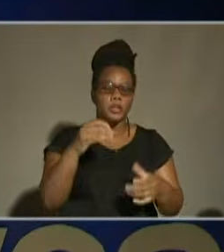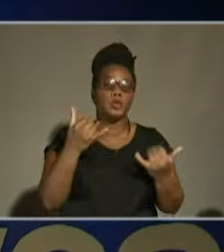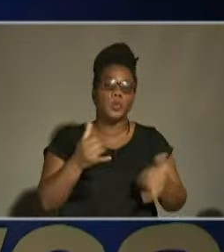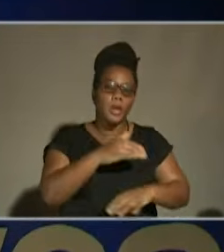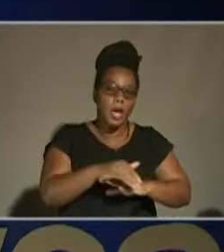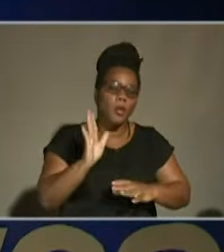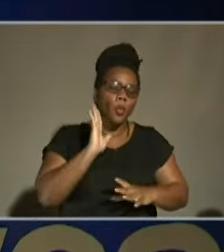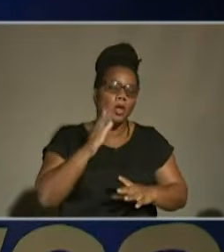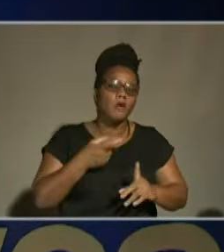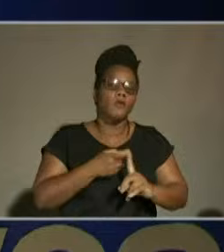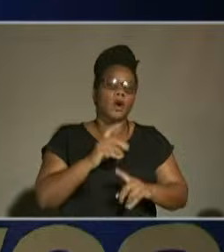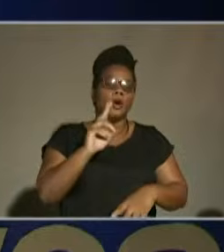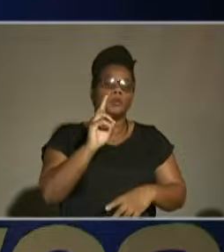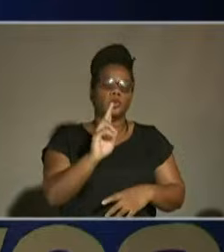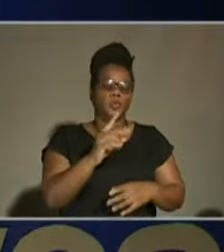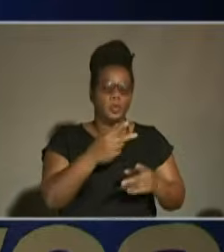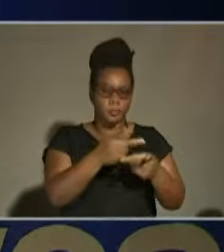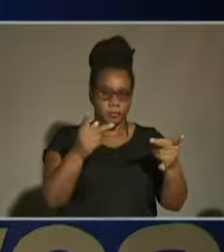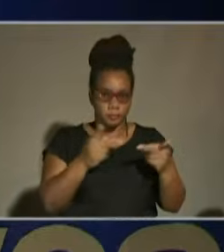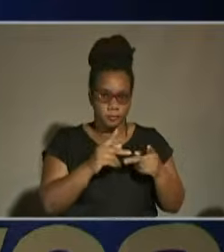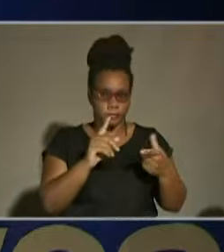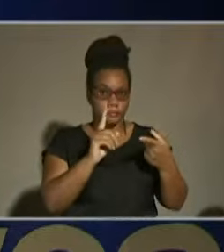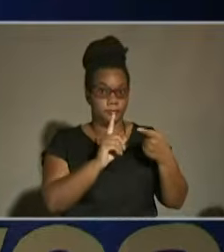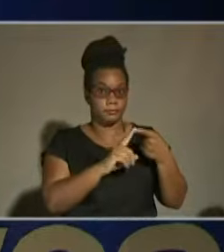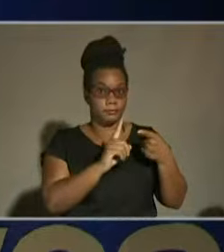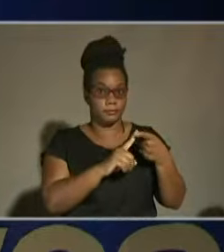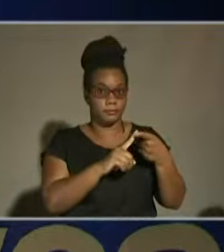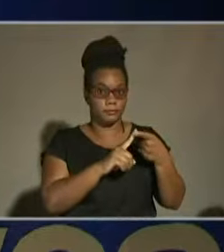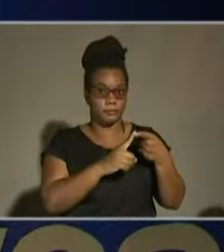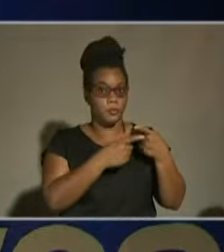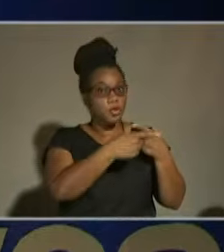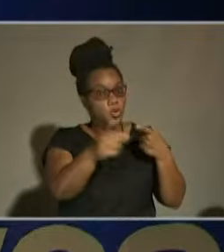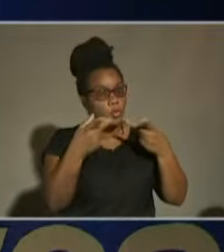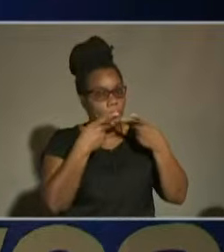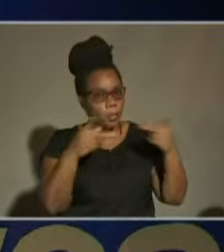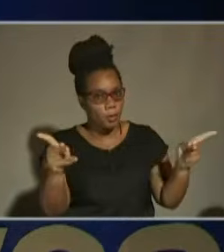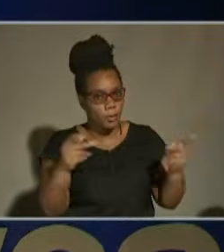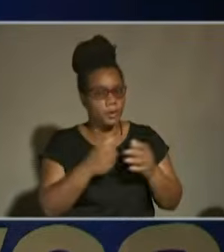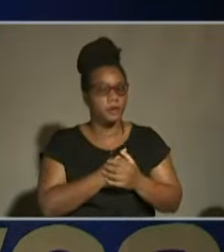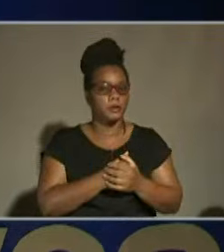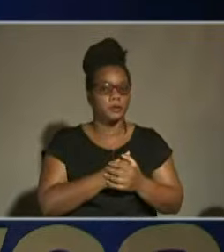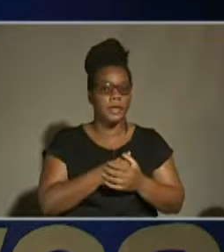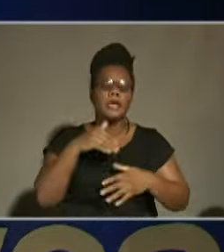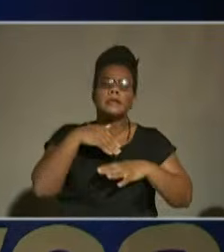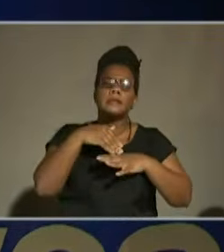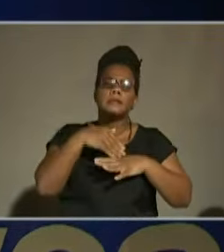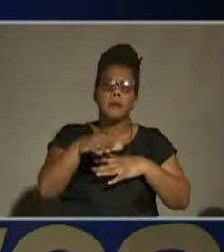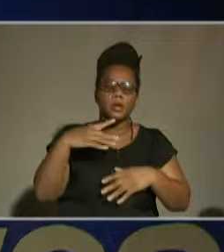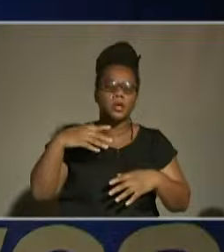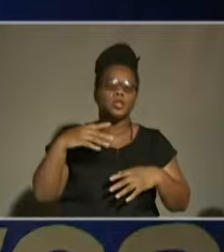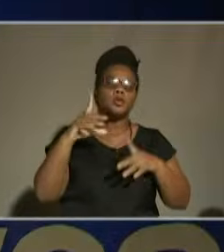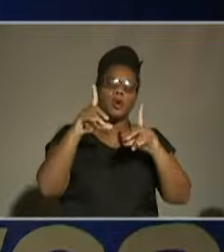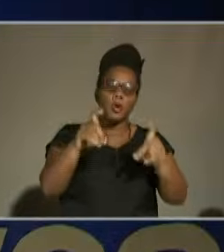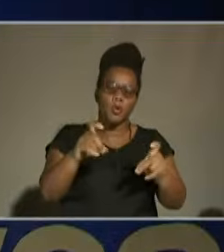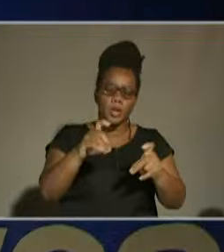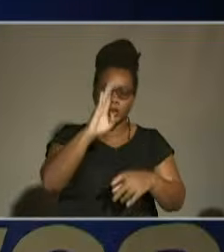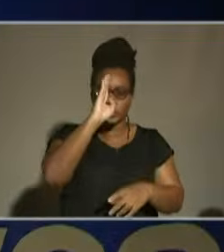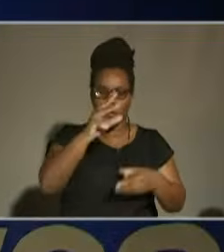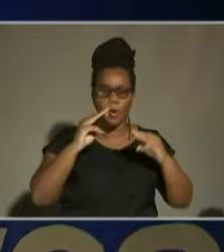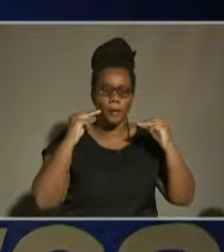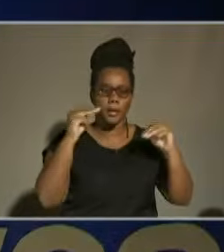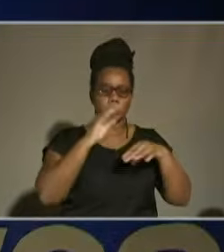will come from 2 sources. The first source is you, the public. Send us your questions via direct message